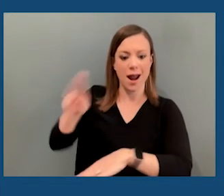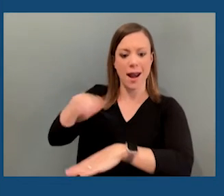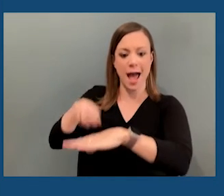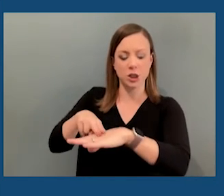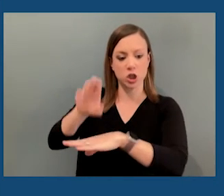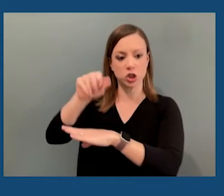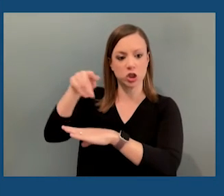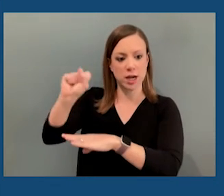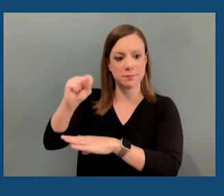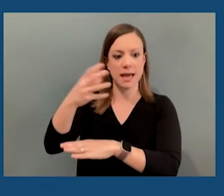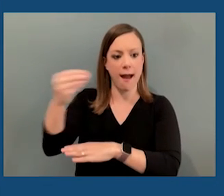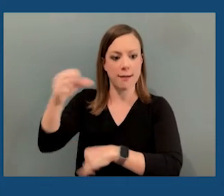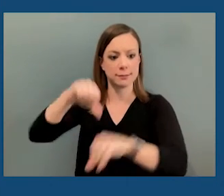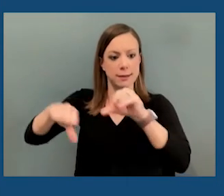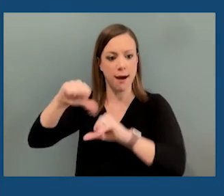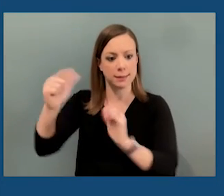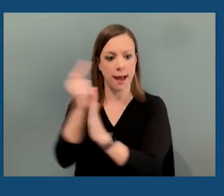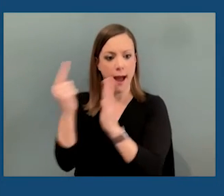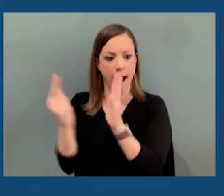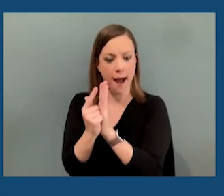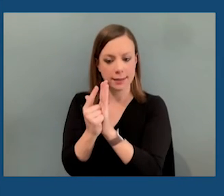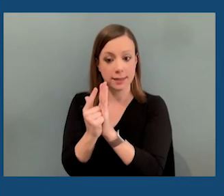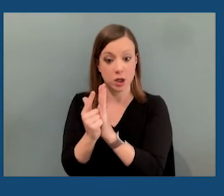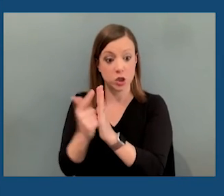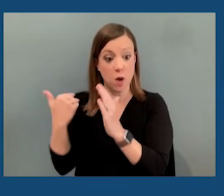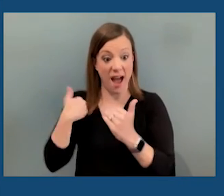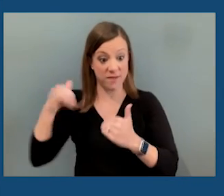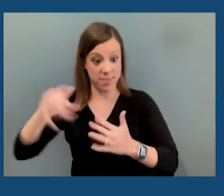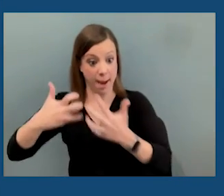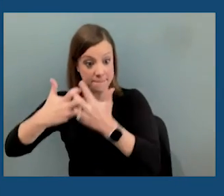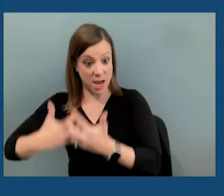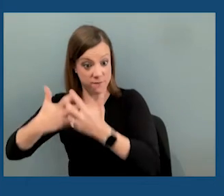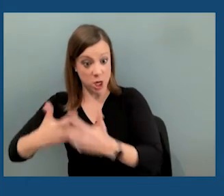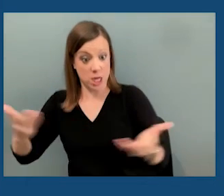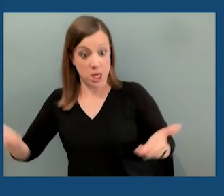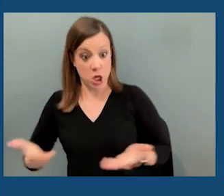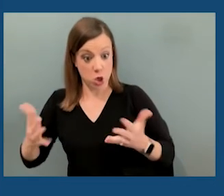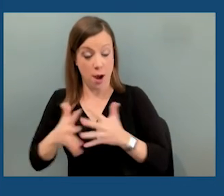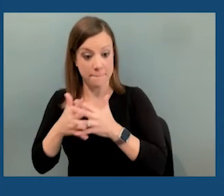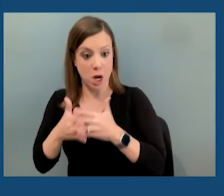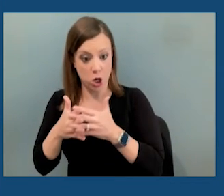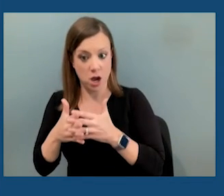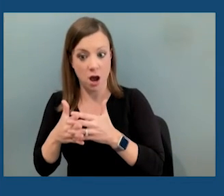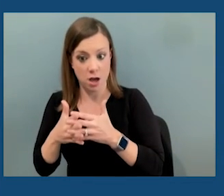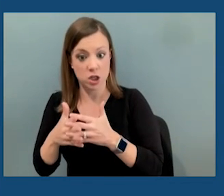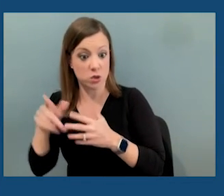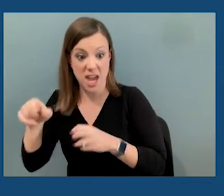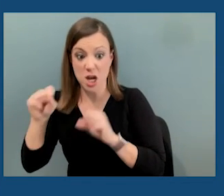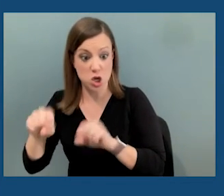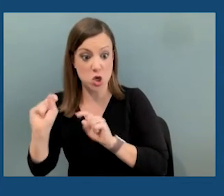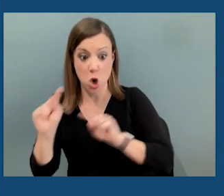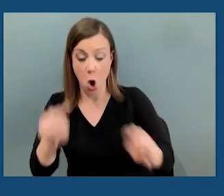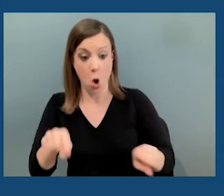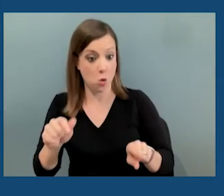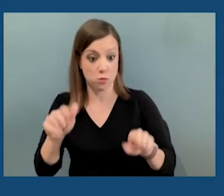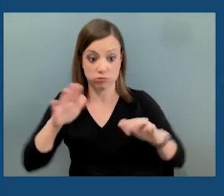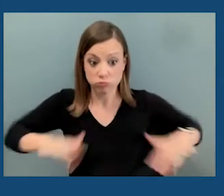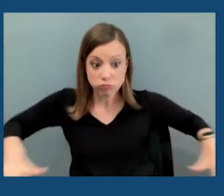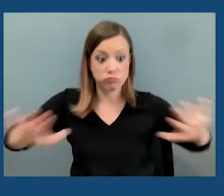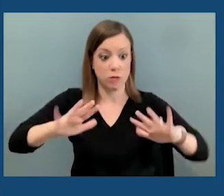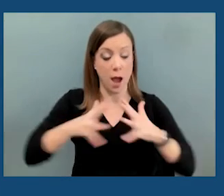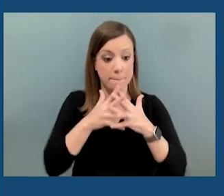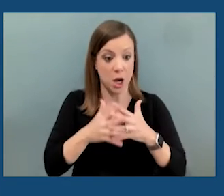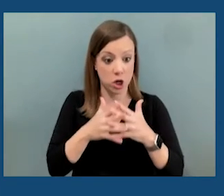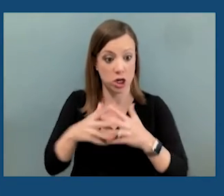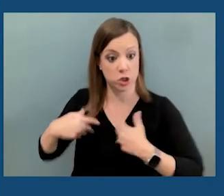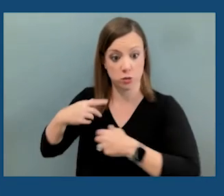country to have this manufacture done in it. So they could go anywhere in America with those same benefits. That's great. But how we got them